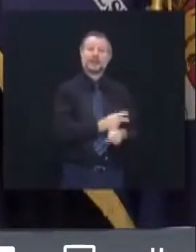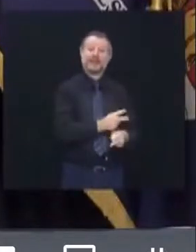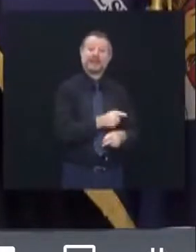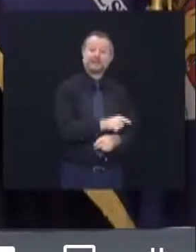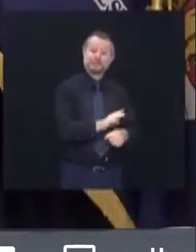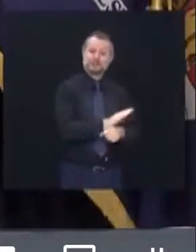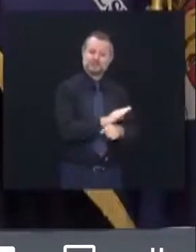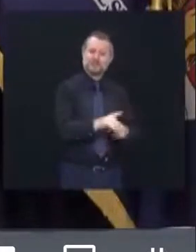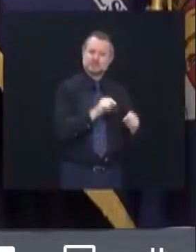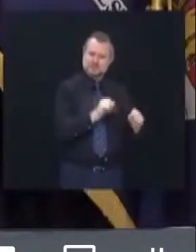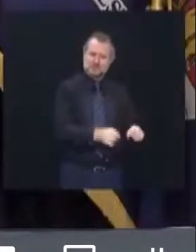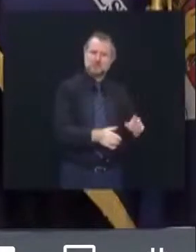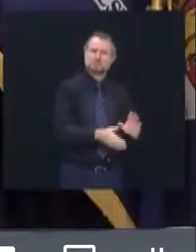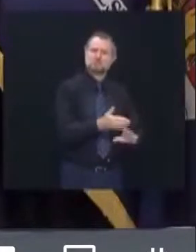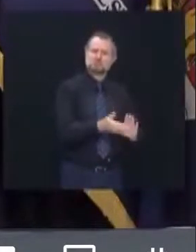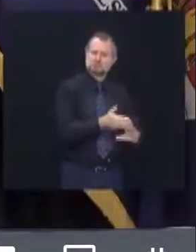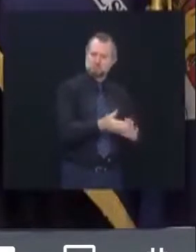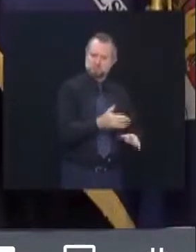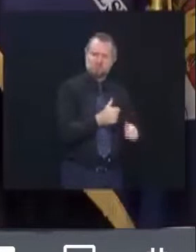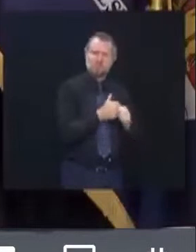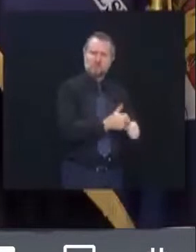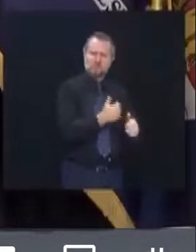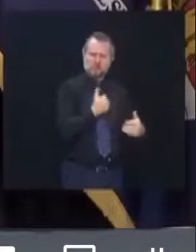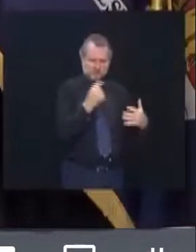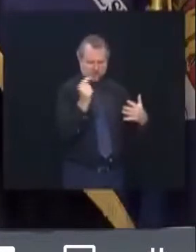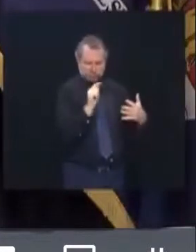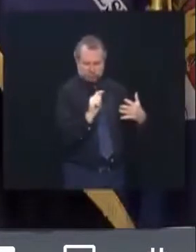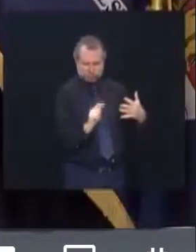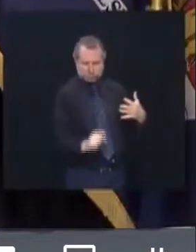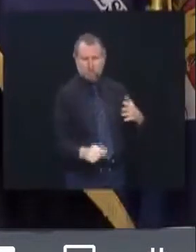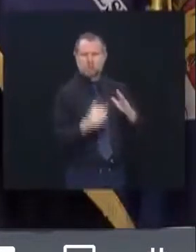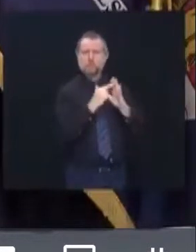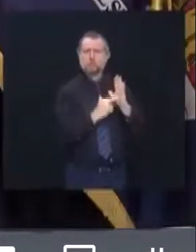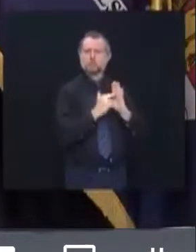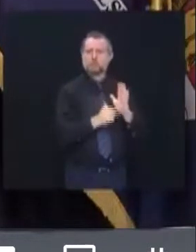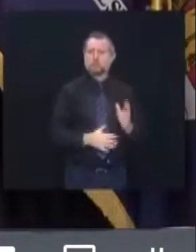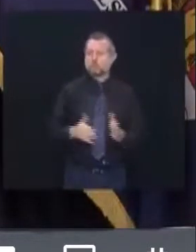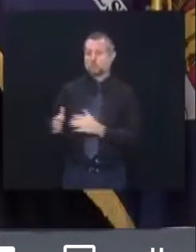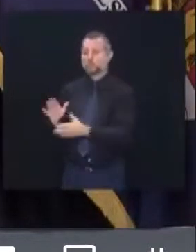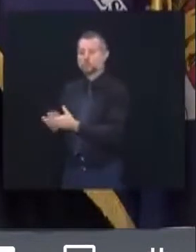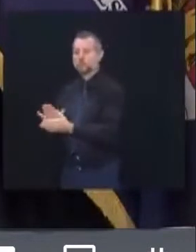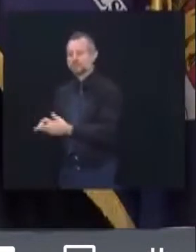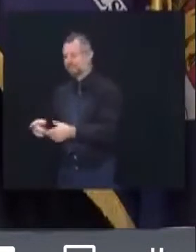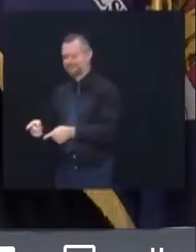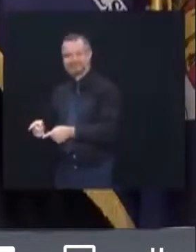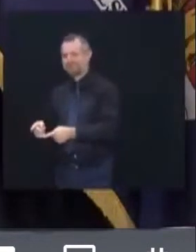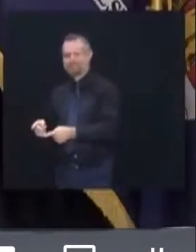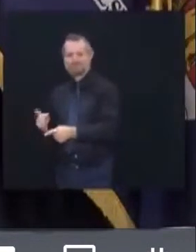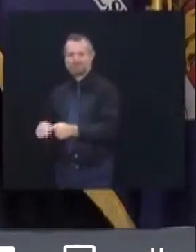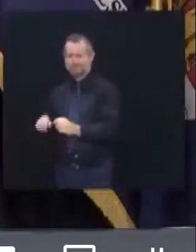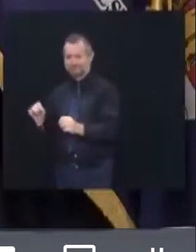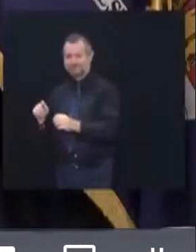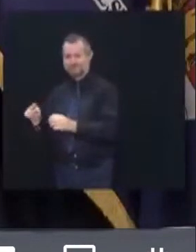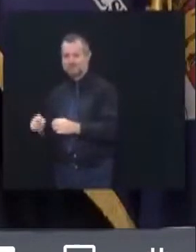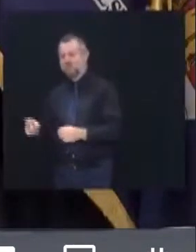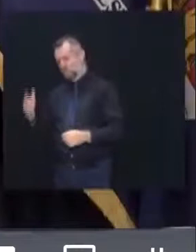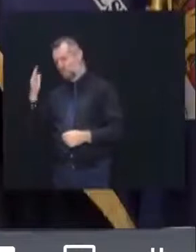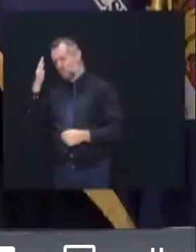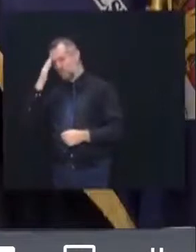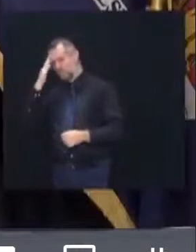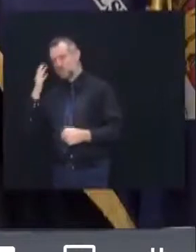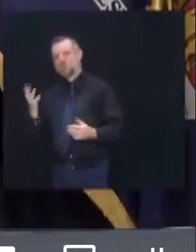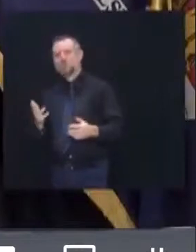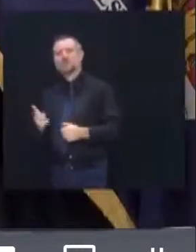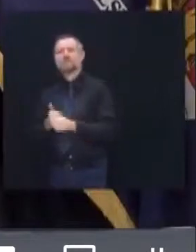can operate within the guidelines, not a school. And you know what you are because you have a